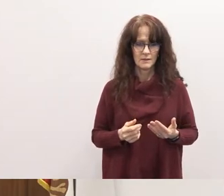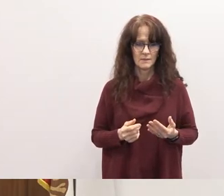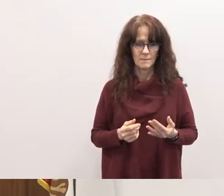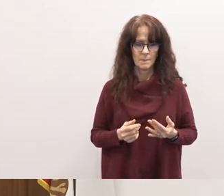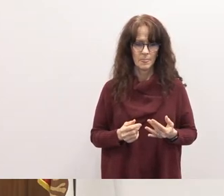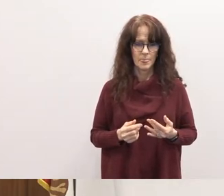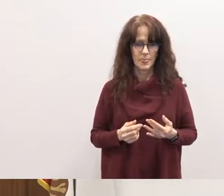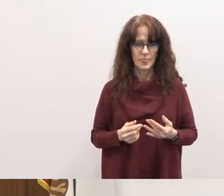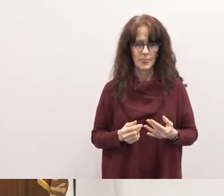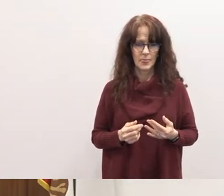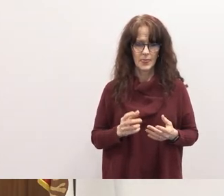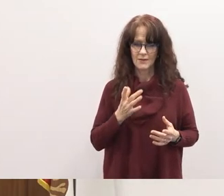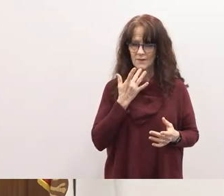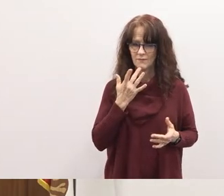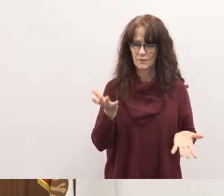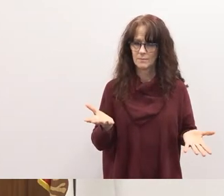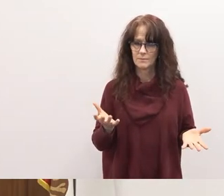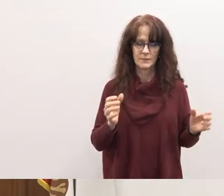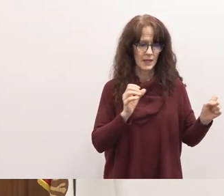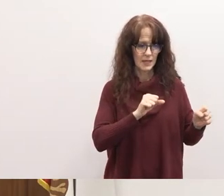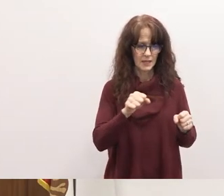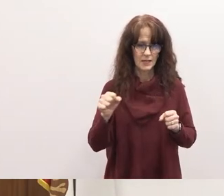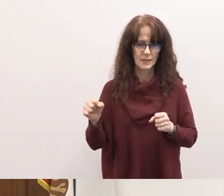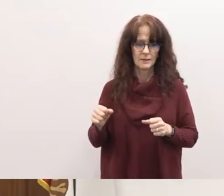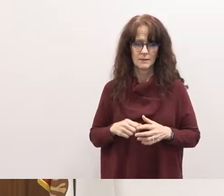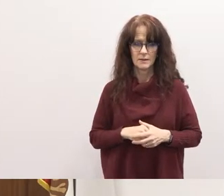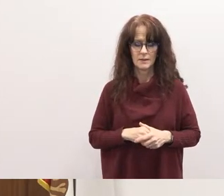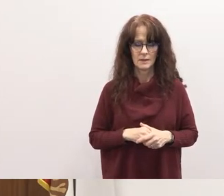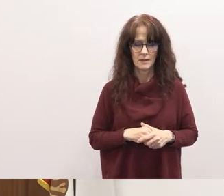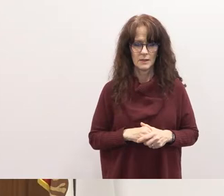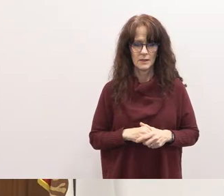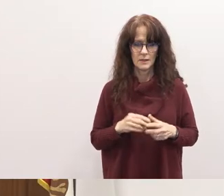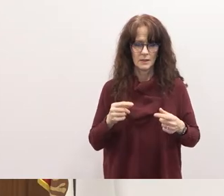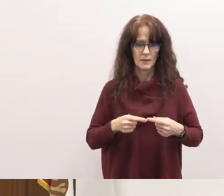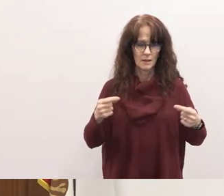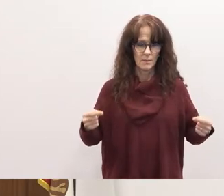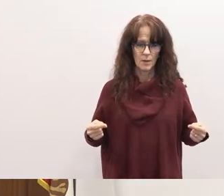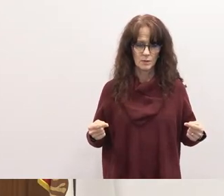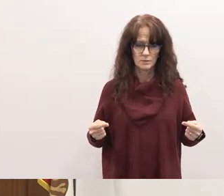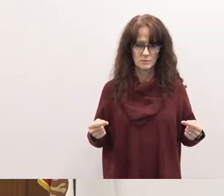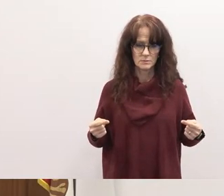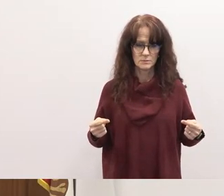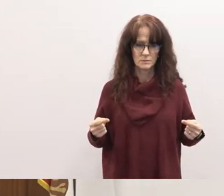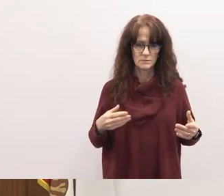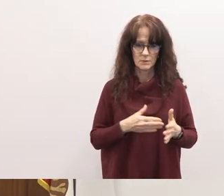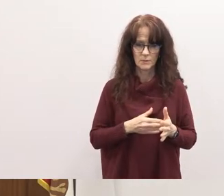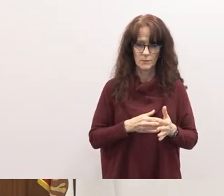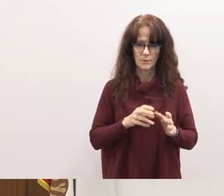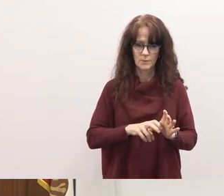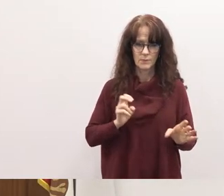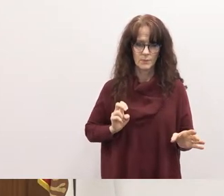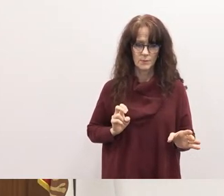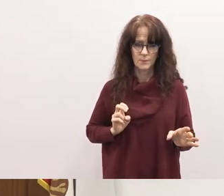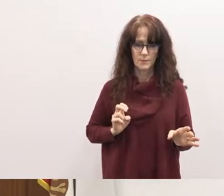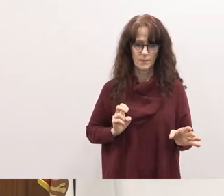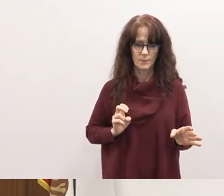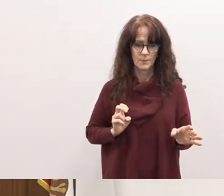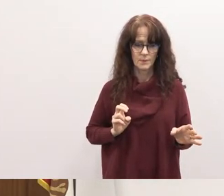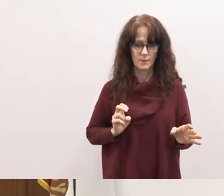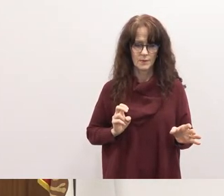All in favor? Aye. Aye. Aye. Aye. Any opposed? Any abstentions?